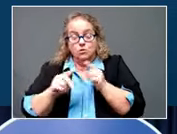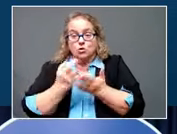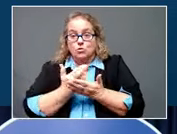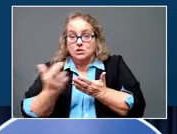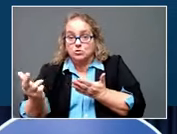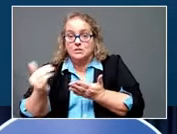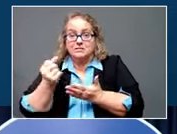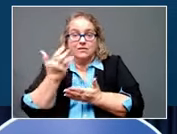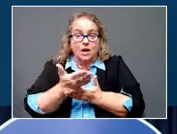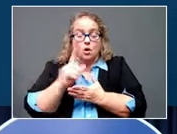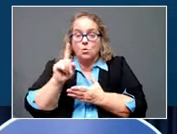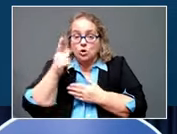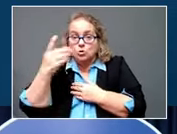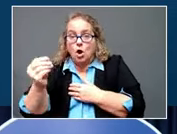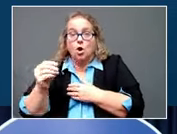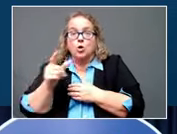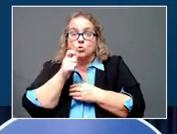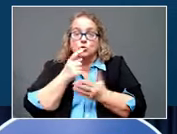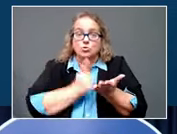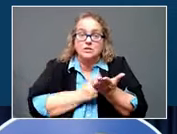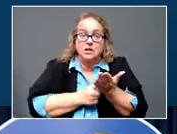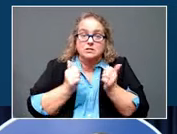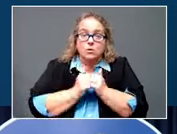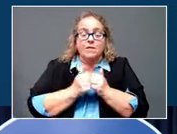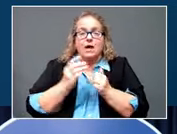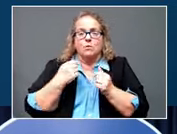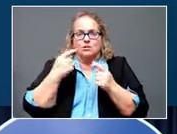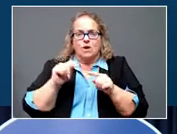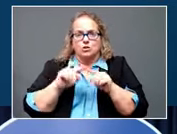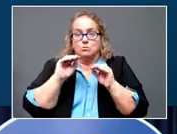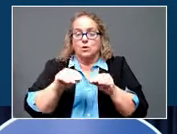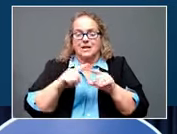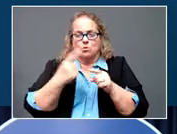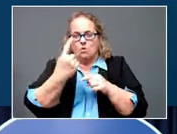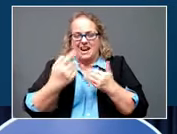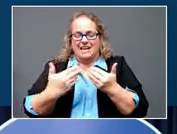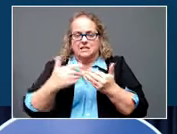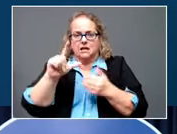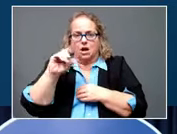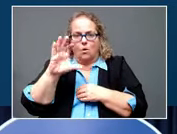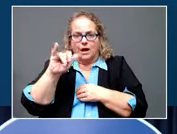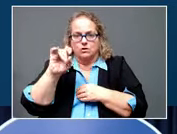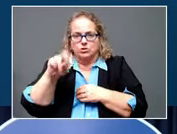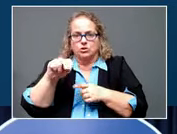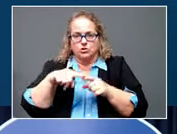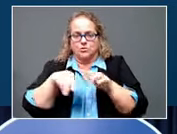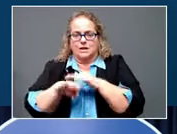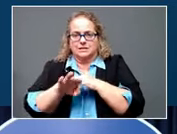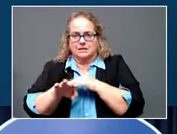go, and who to talk to, and we've tried to put it in one easy location to access. These are things